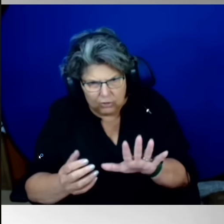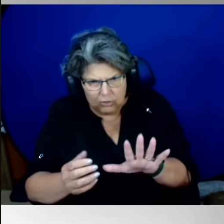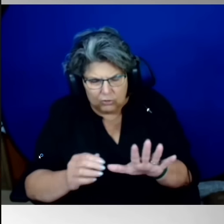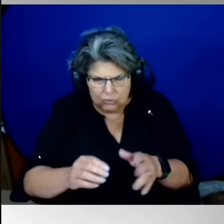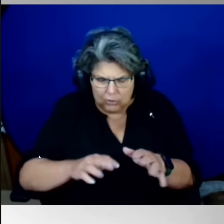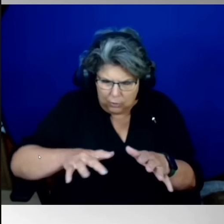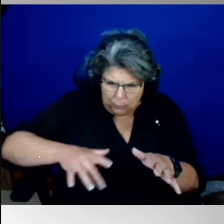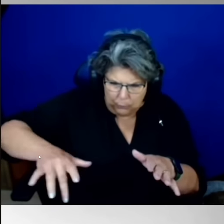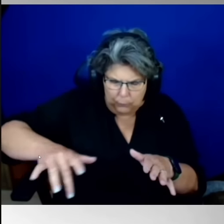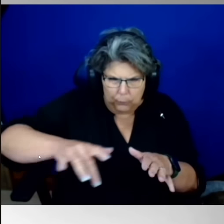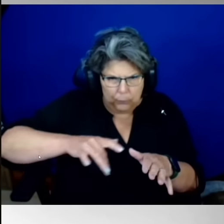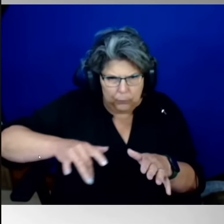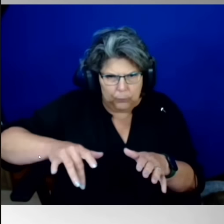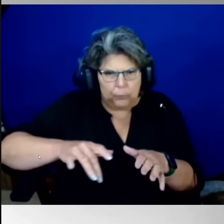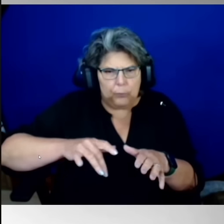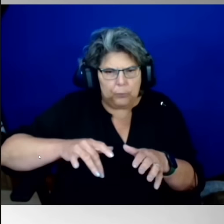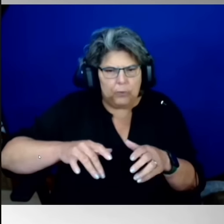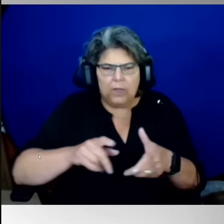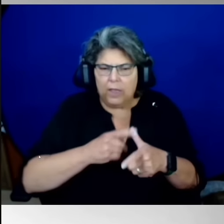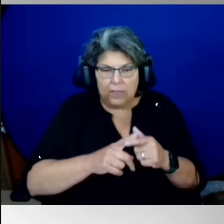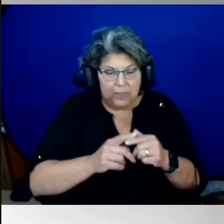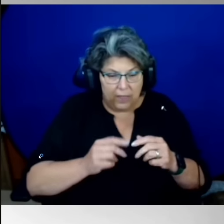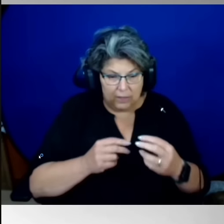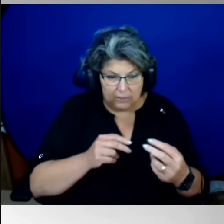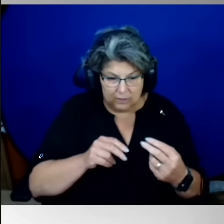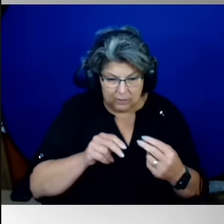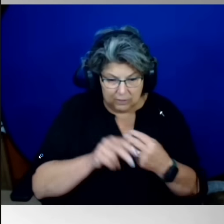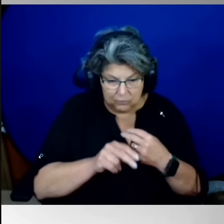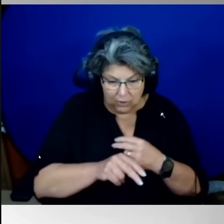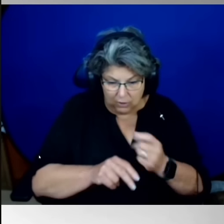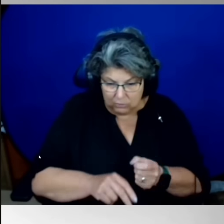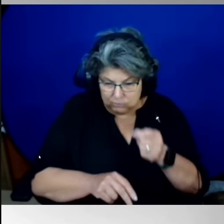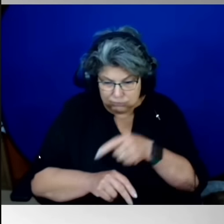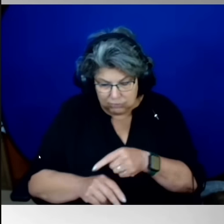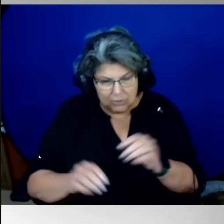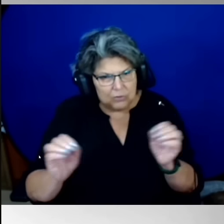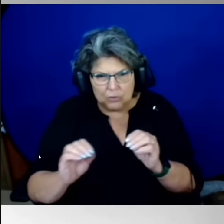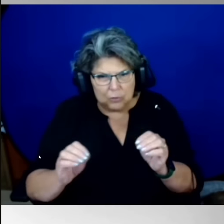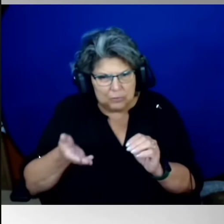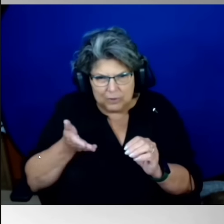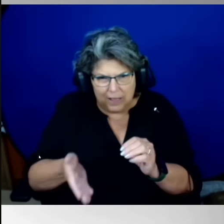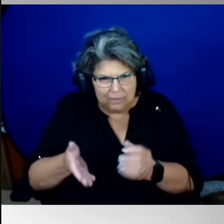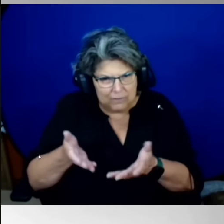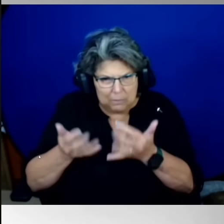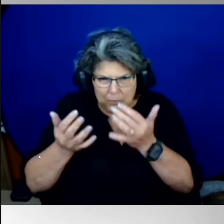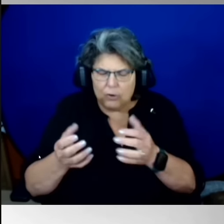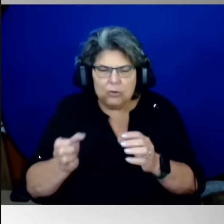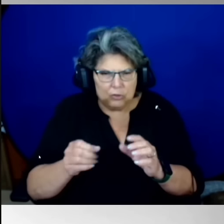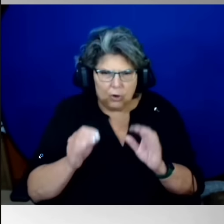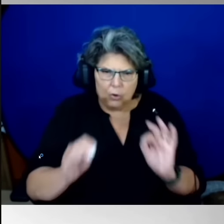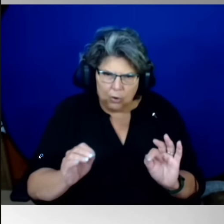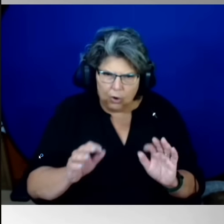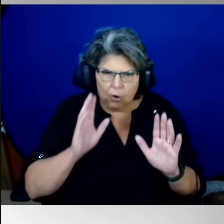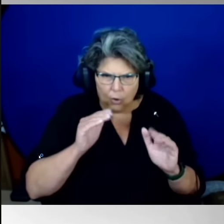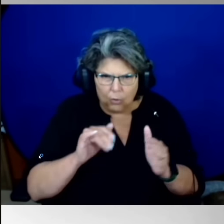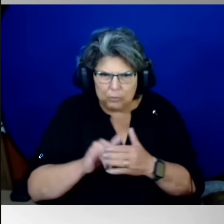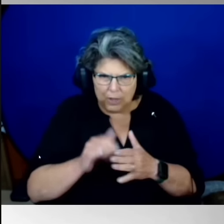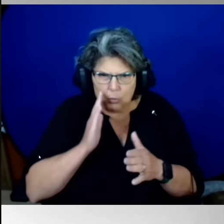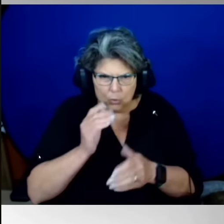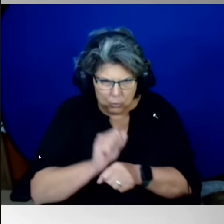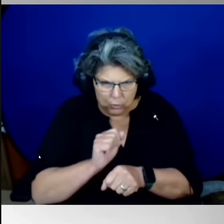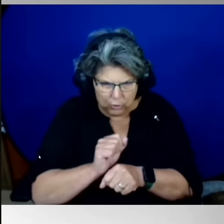we can put a lid on that and end the forward progress of that fire in that condition. We were working on that the past couple days.